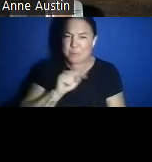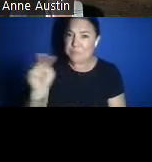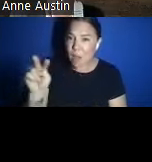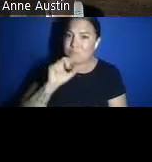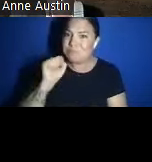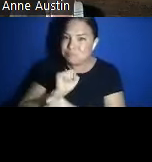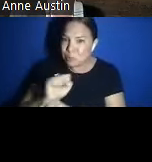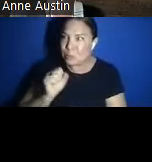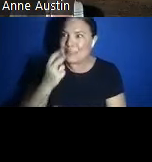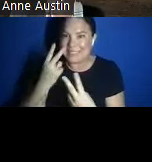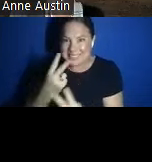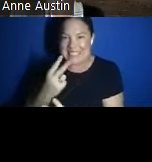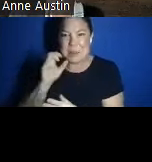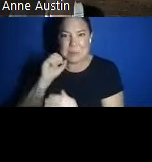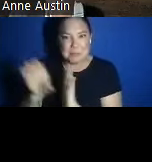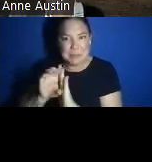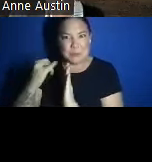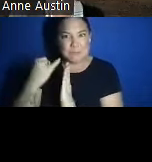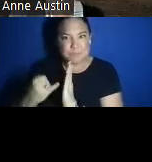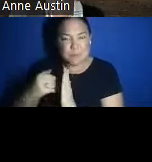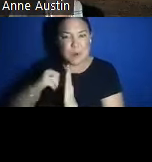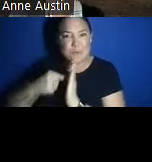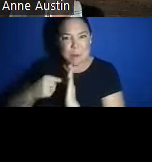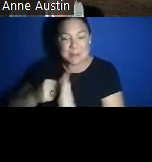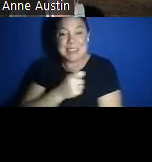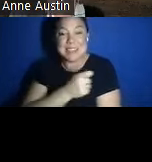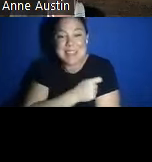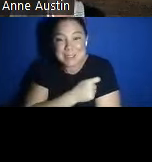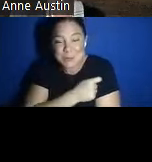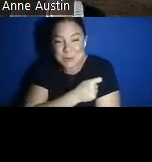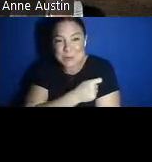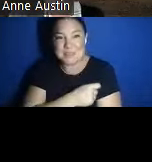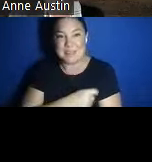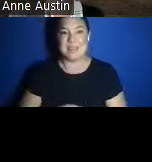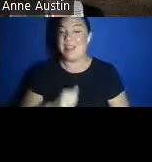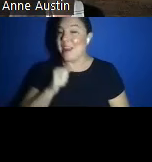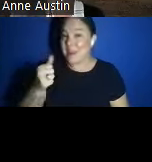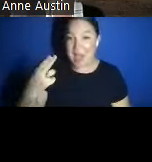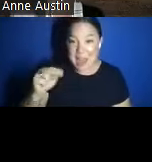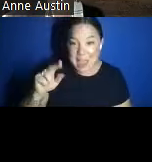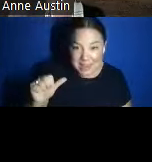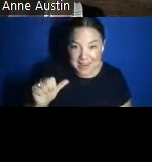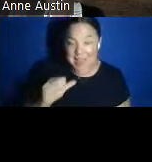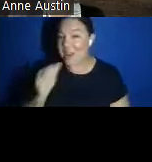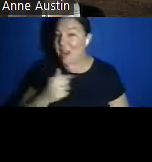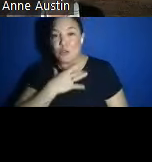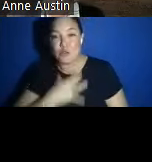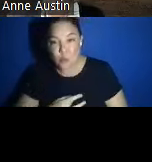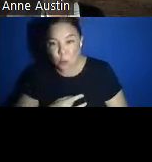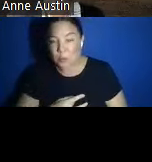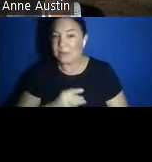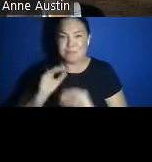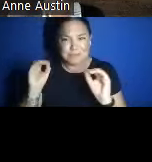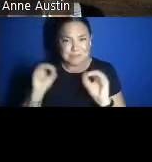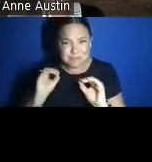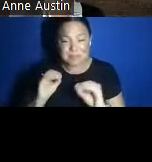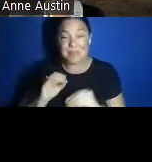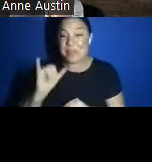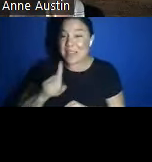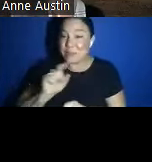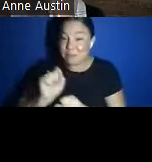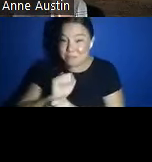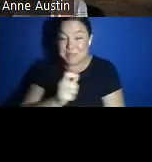tattoos rather than other ways of adorning the body, rather than henna or jewelry or something that's just meant to be shown